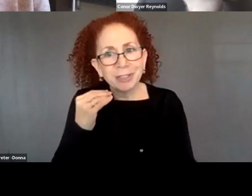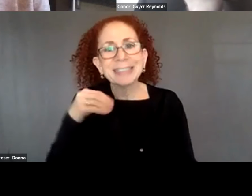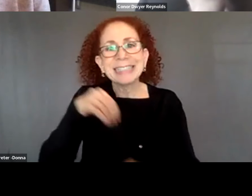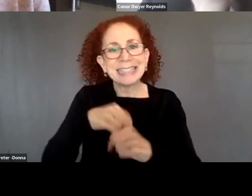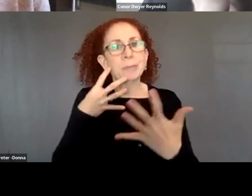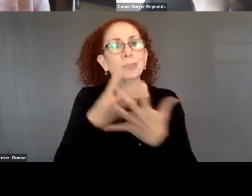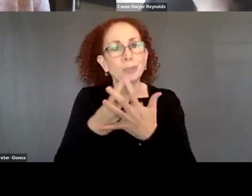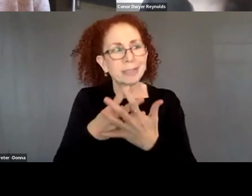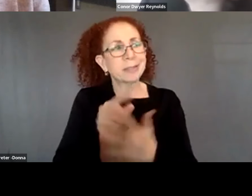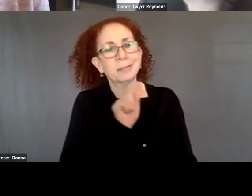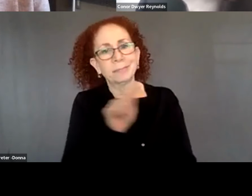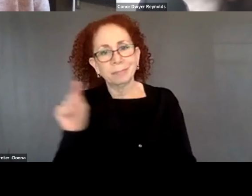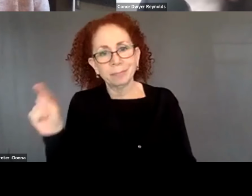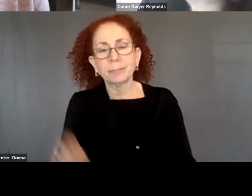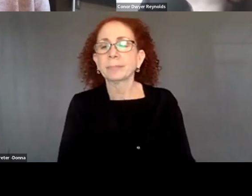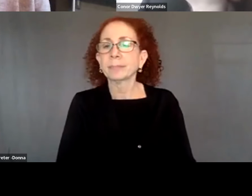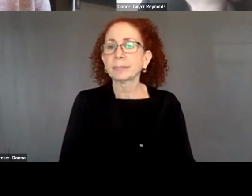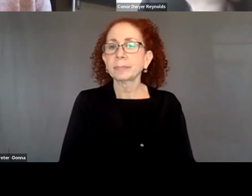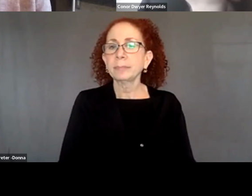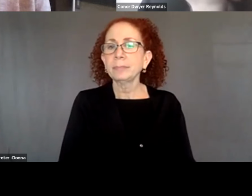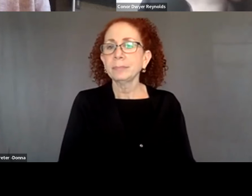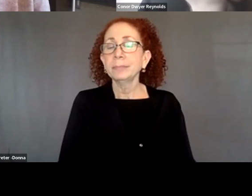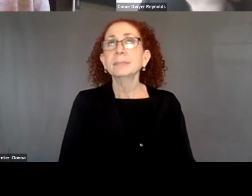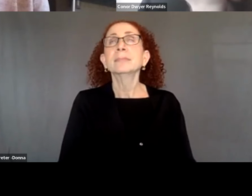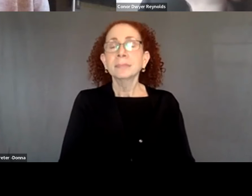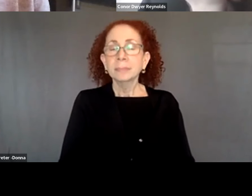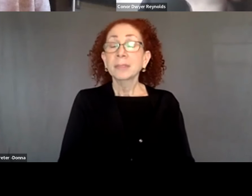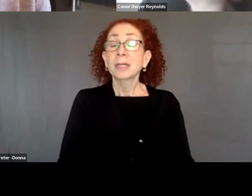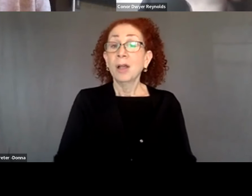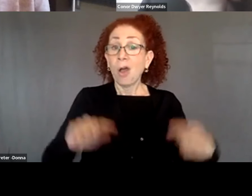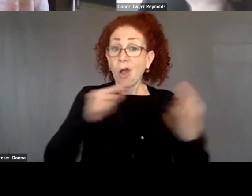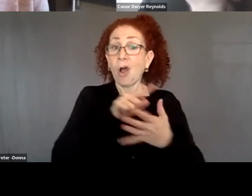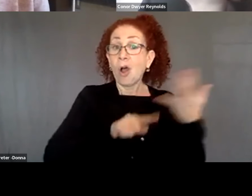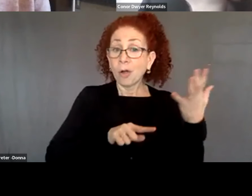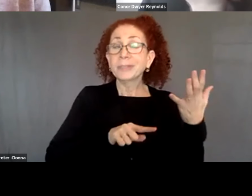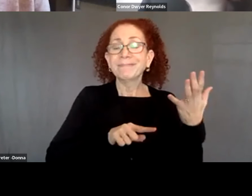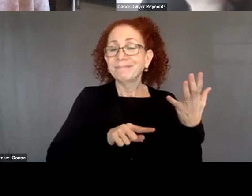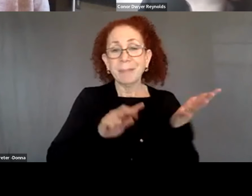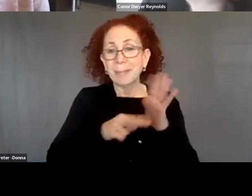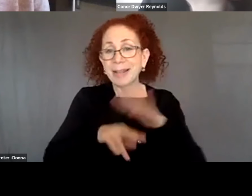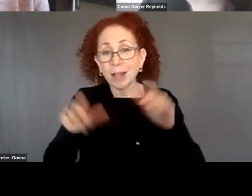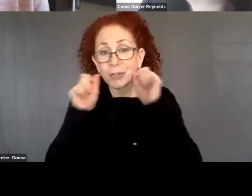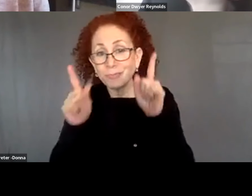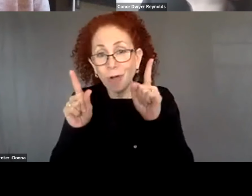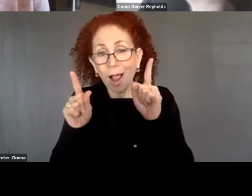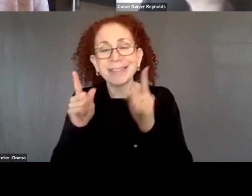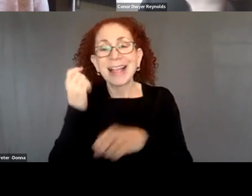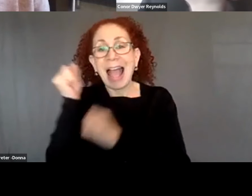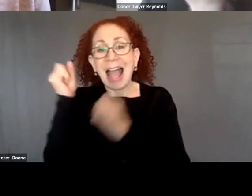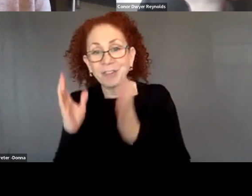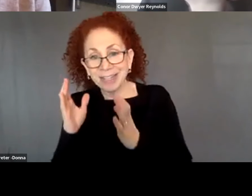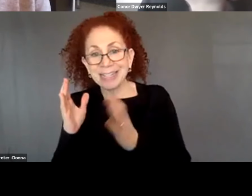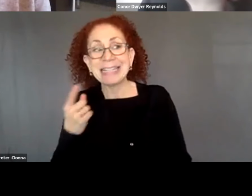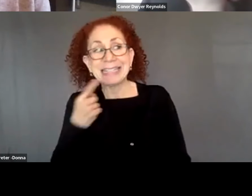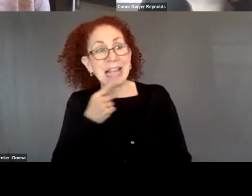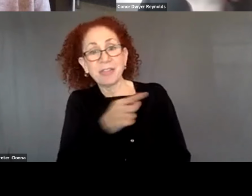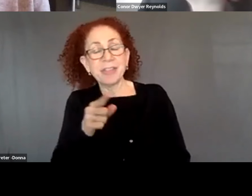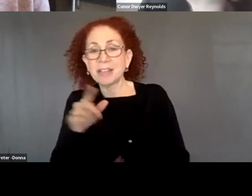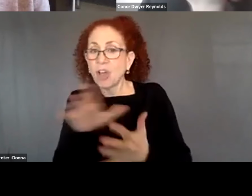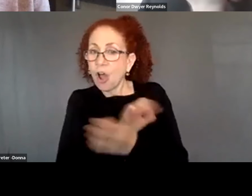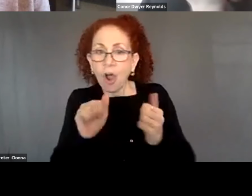prisons and jails. And I think in many ways, in light of these harms, it's perhaps not surprising that advocates have framed these harsh